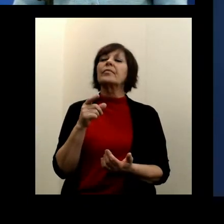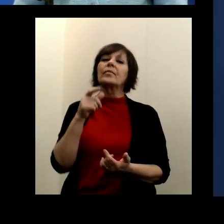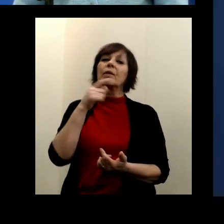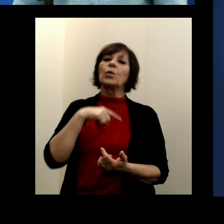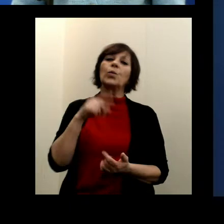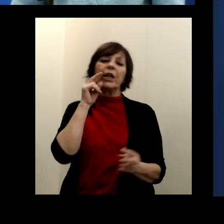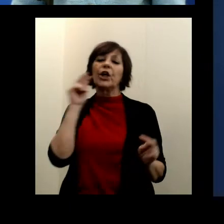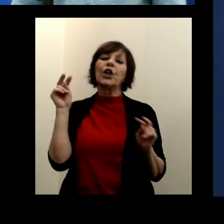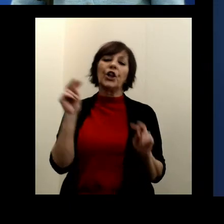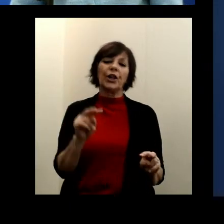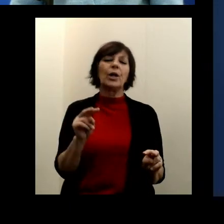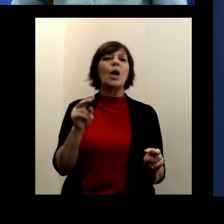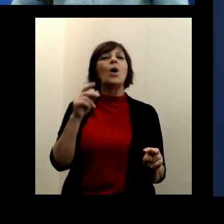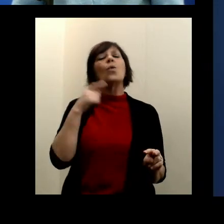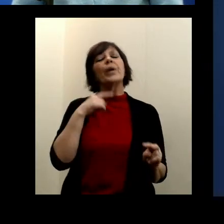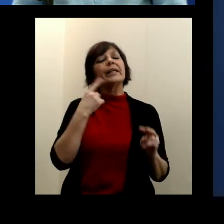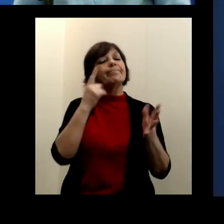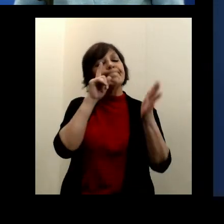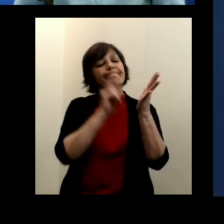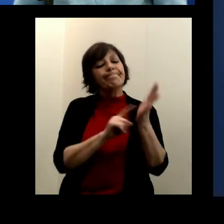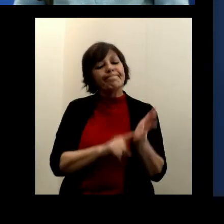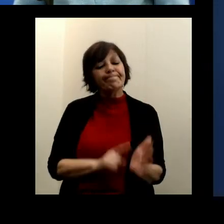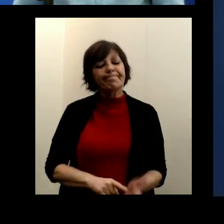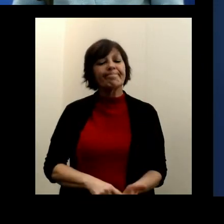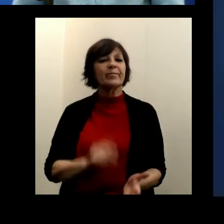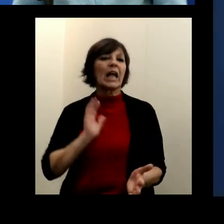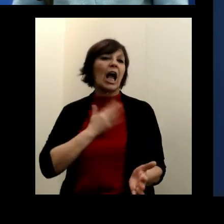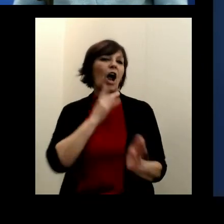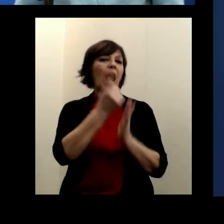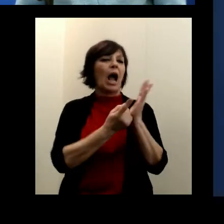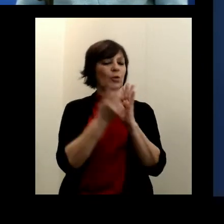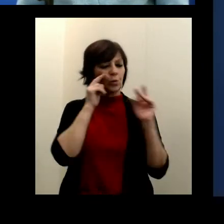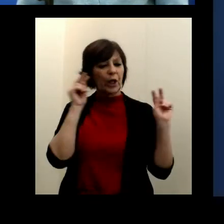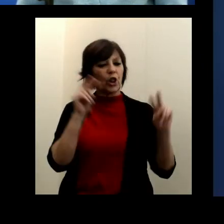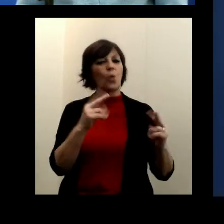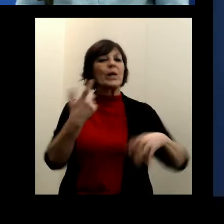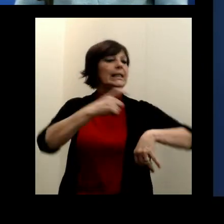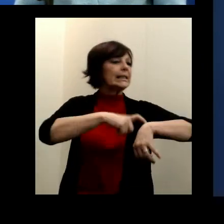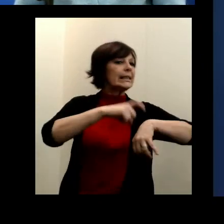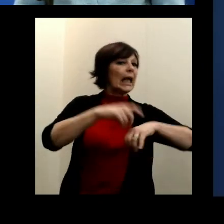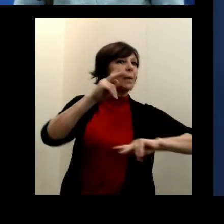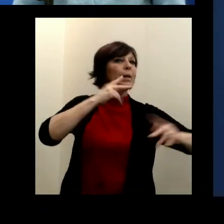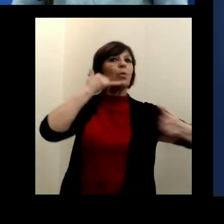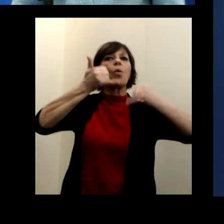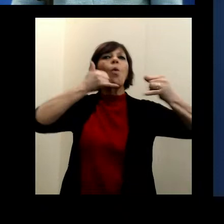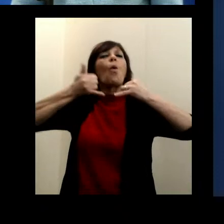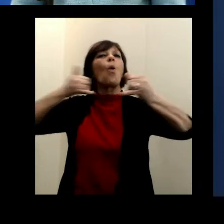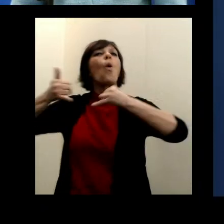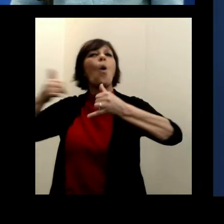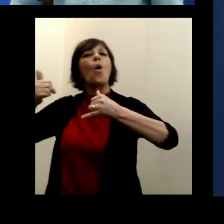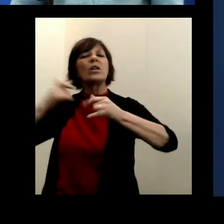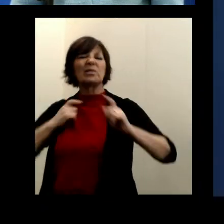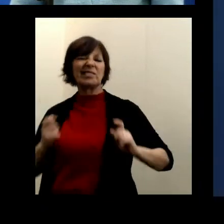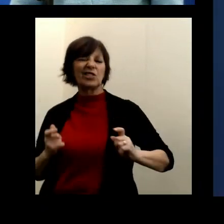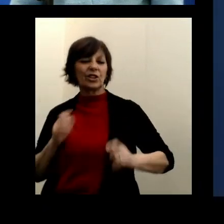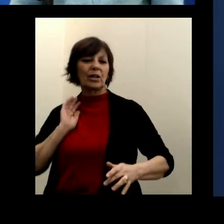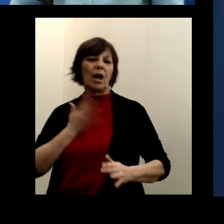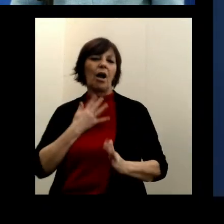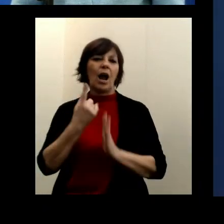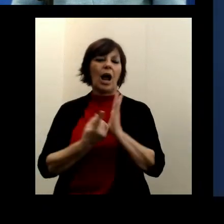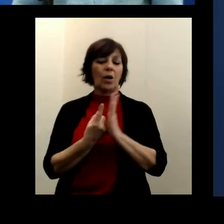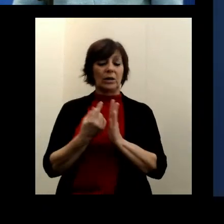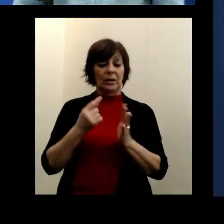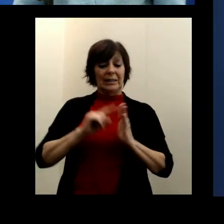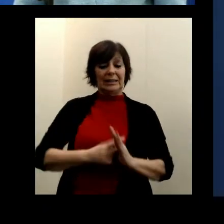looked at, we made some evidence-based changes to our hours, looking at the times that people are calling. So as of this